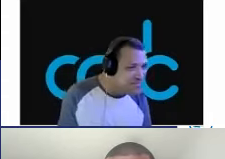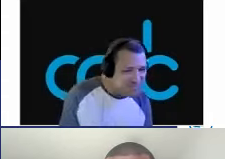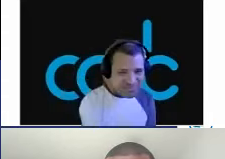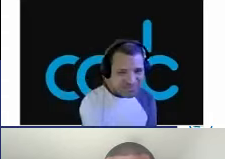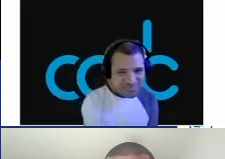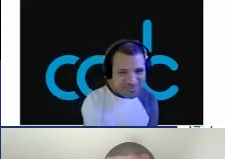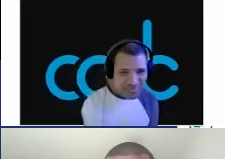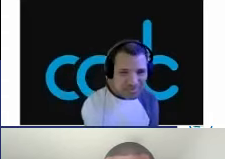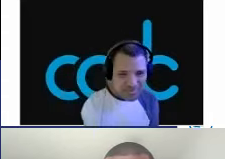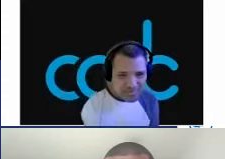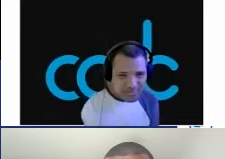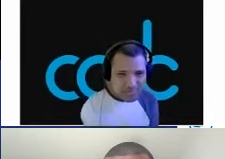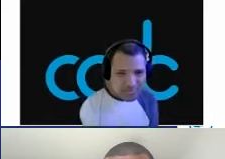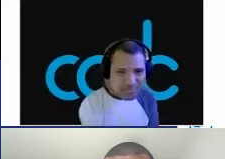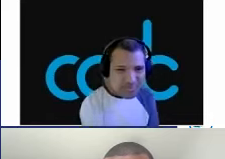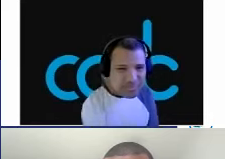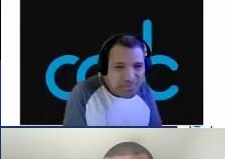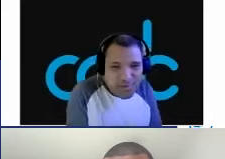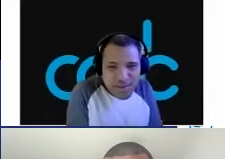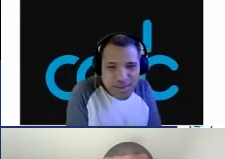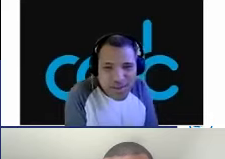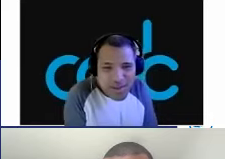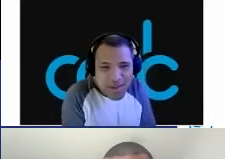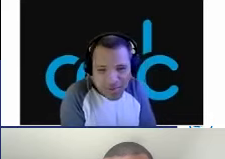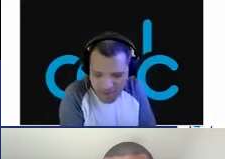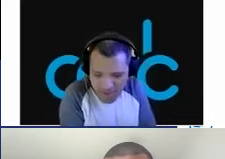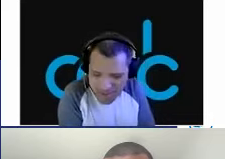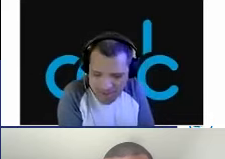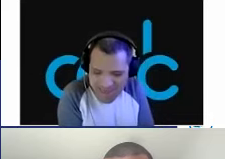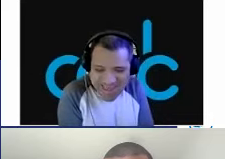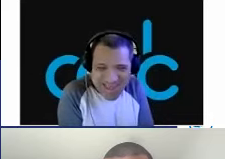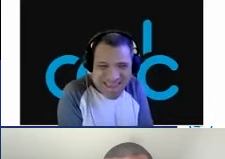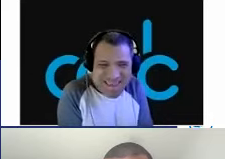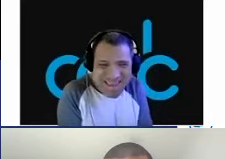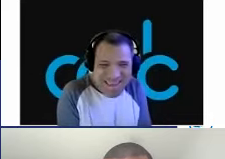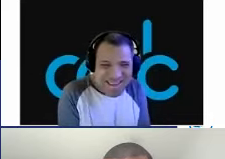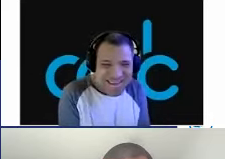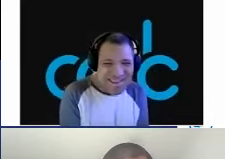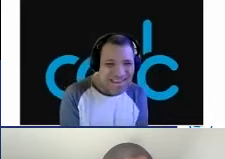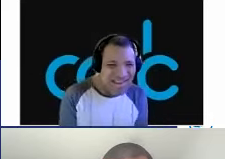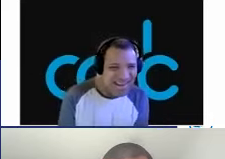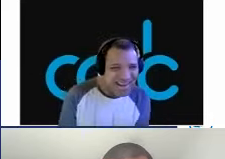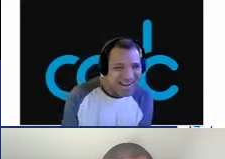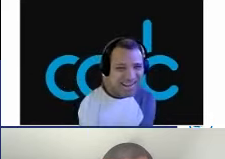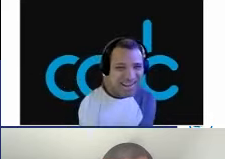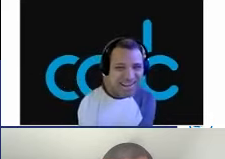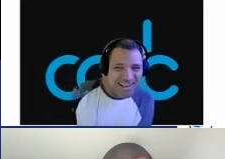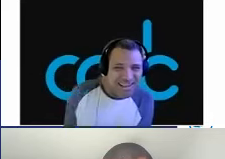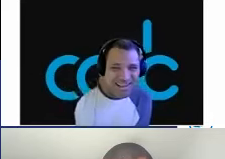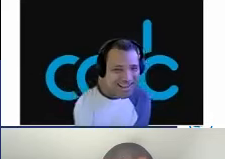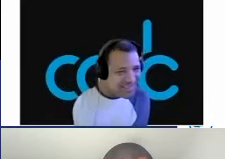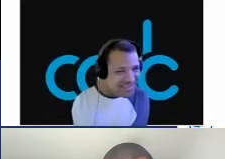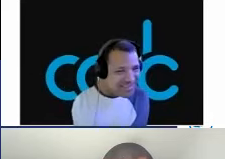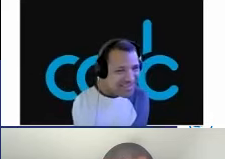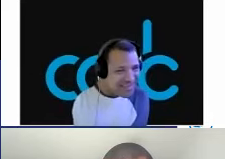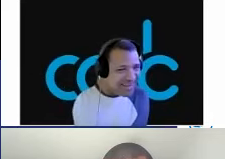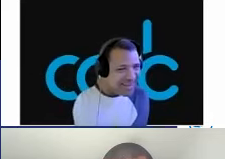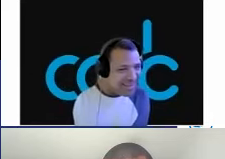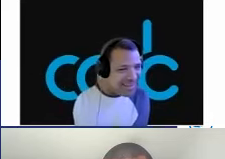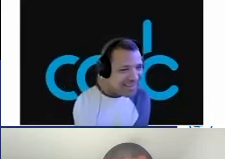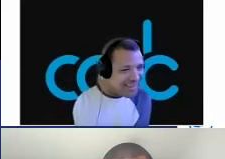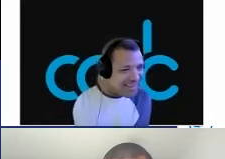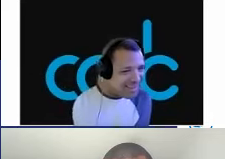about things like home births, yeah, I'm at the Capitol today. While we have some data about things like home births, we don't have a lot of